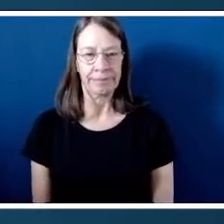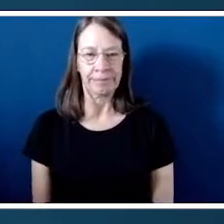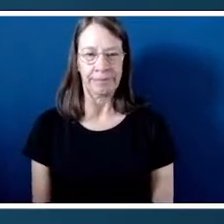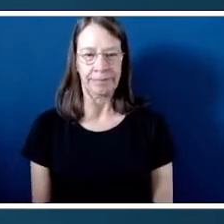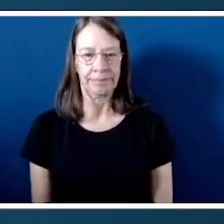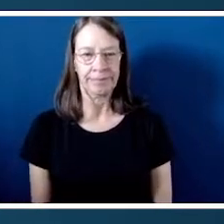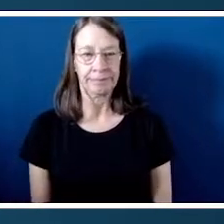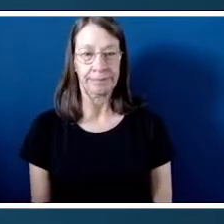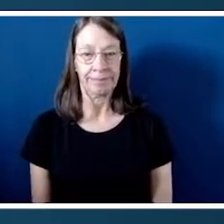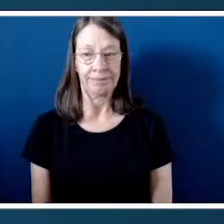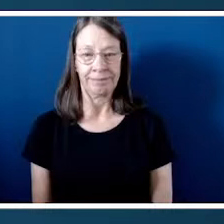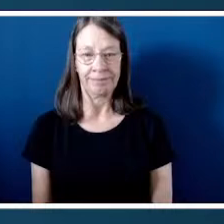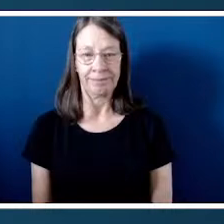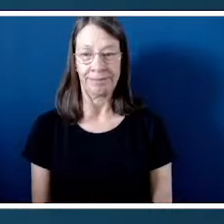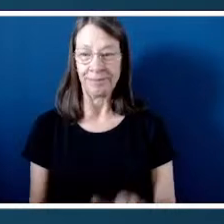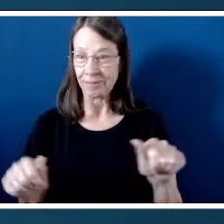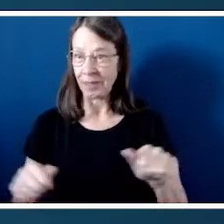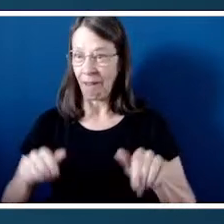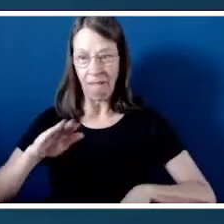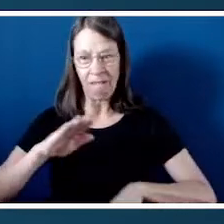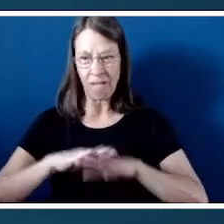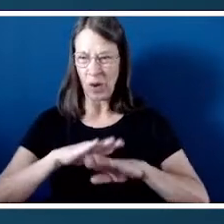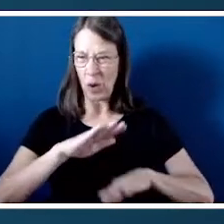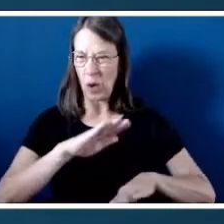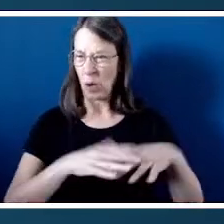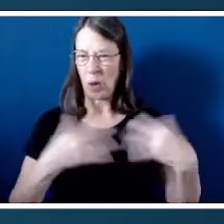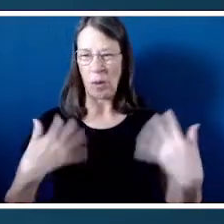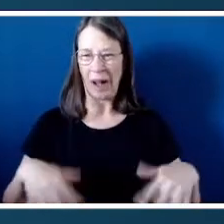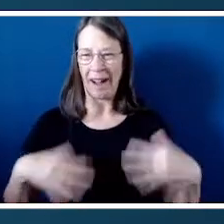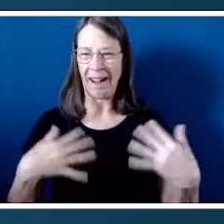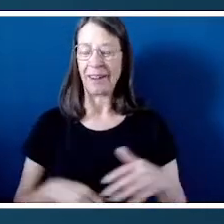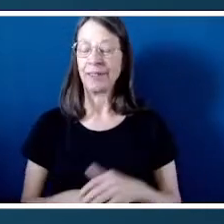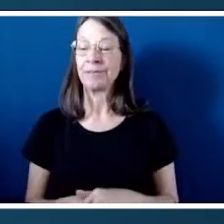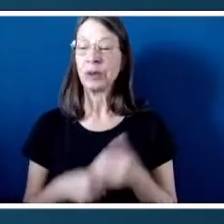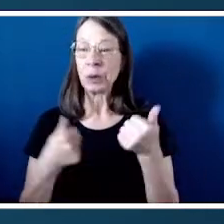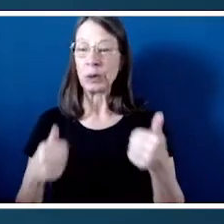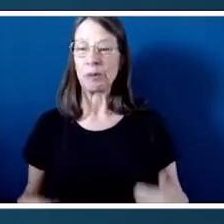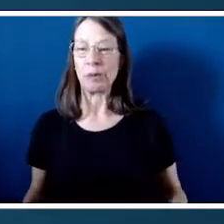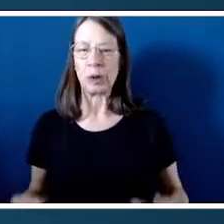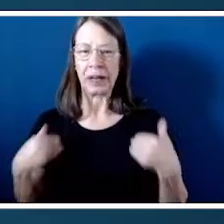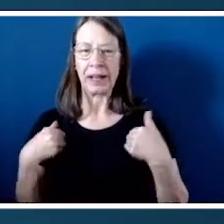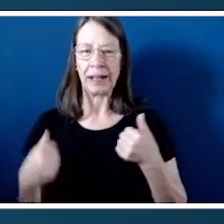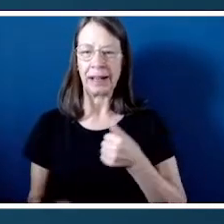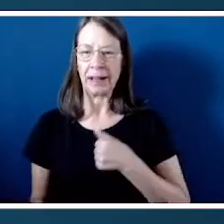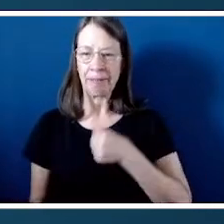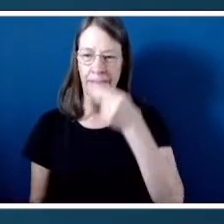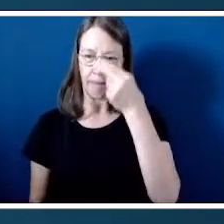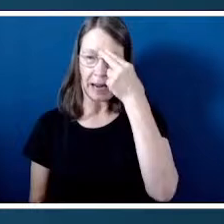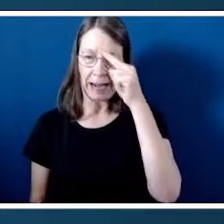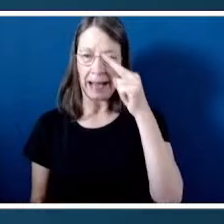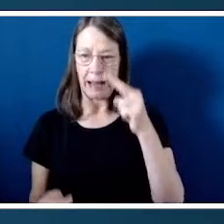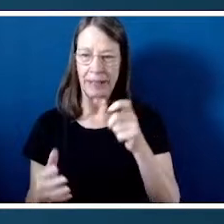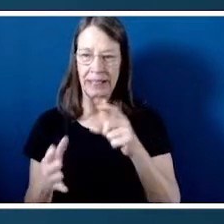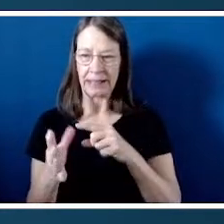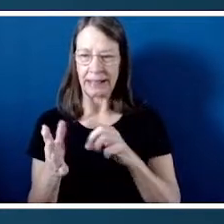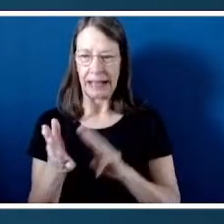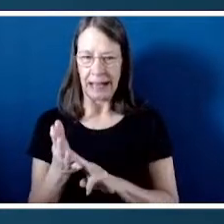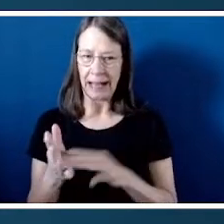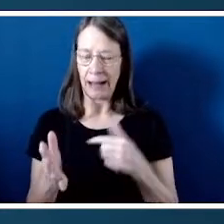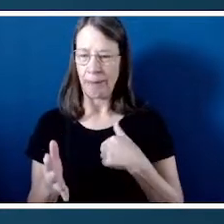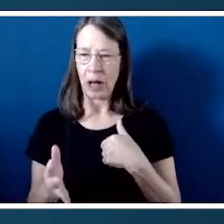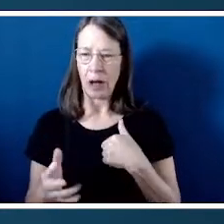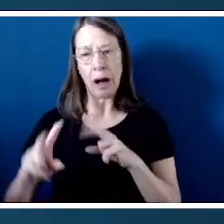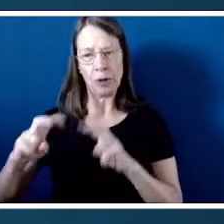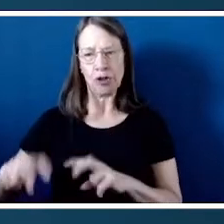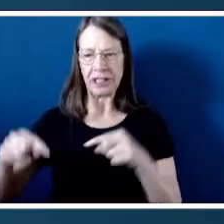All right. Full house. Good. Good morning. My name is Cam, and I'm a researcher here at the Development